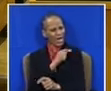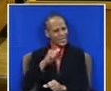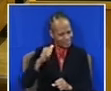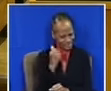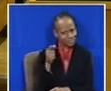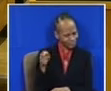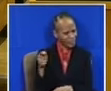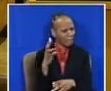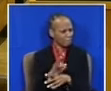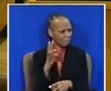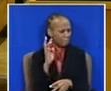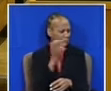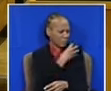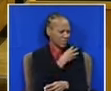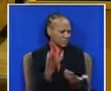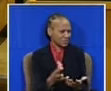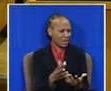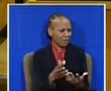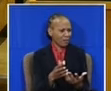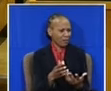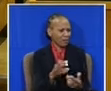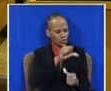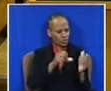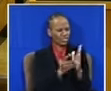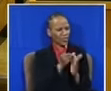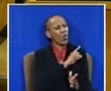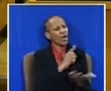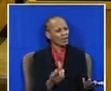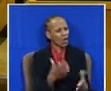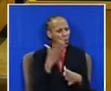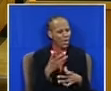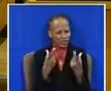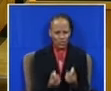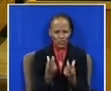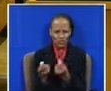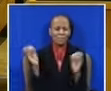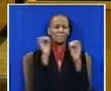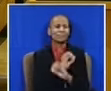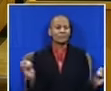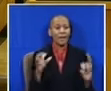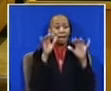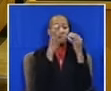made in improving the quality of life of the people, especially the poor and the working class.